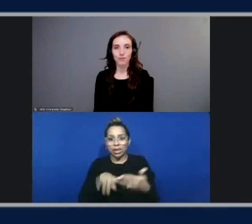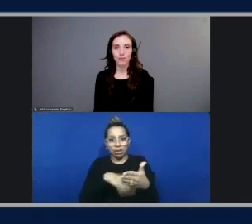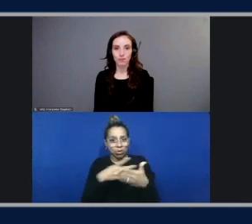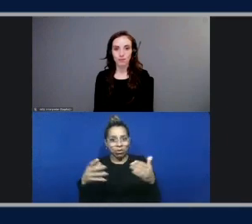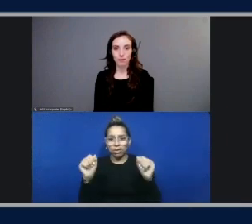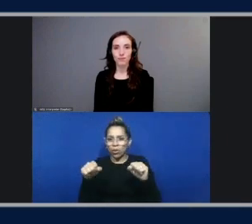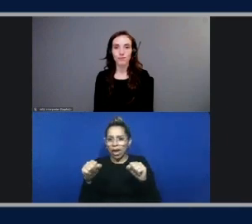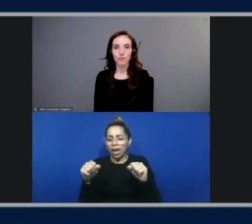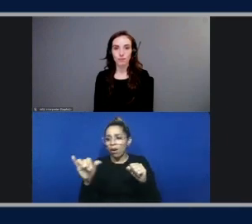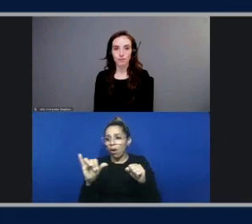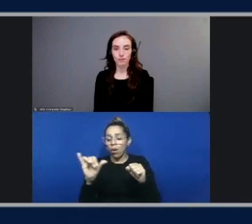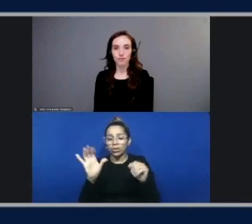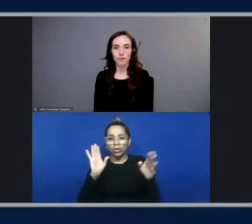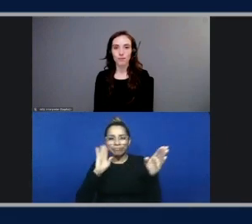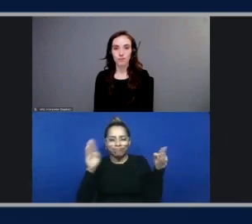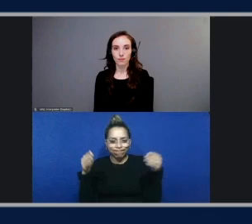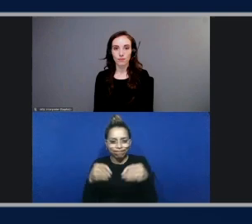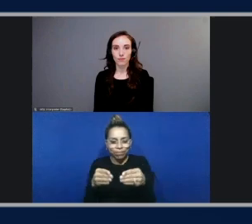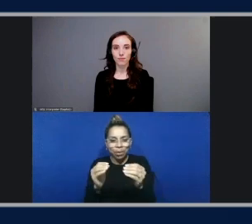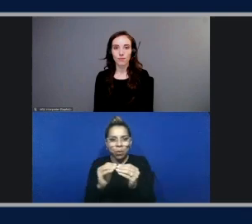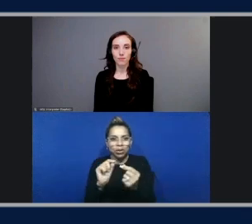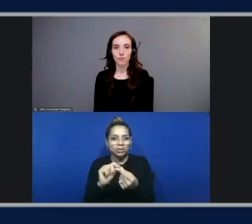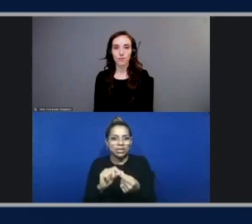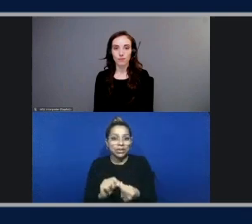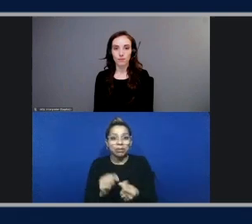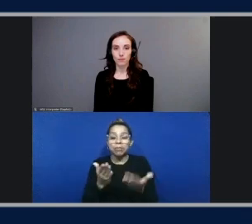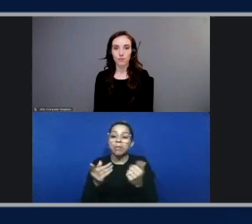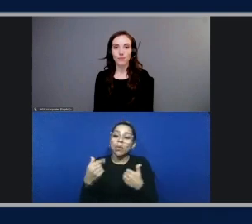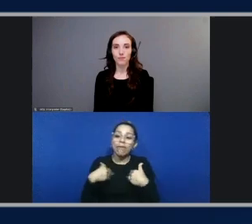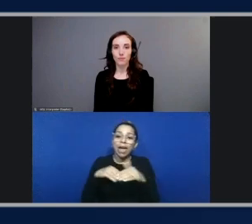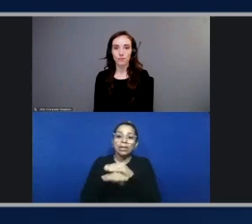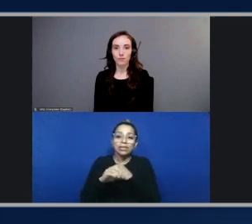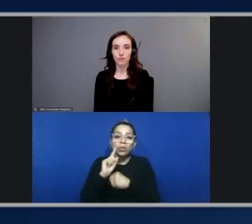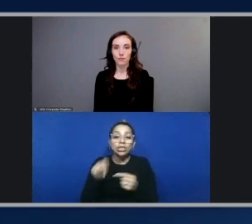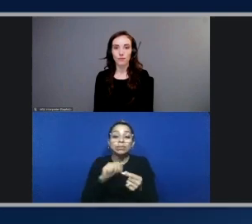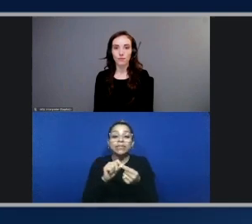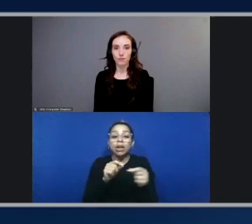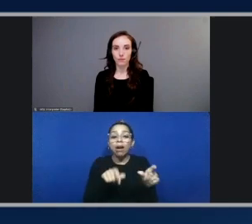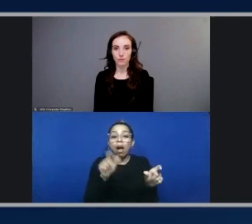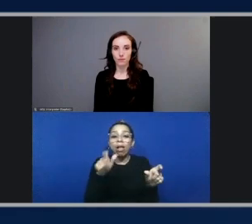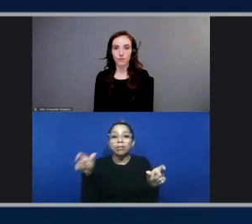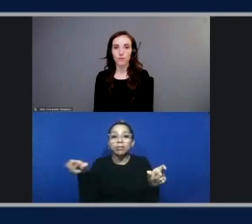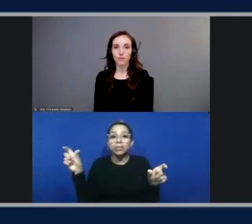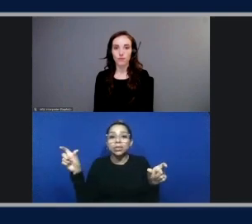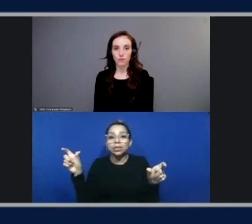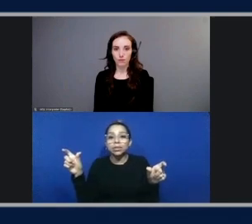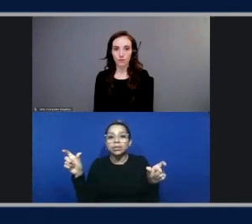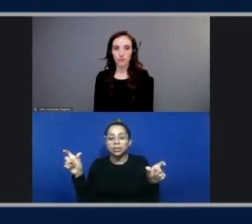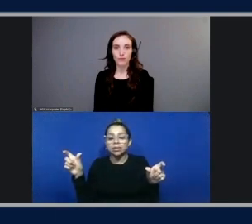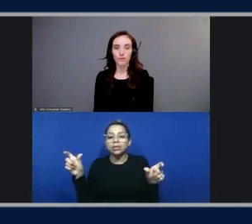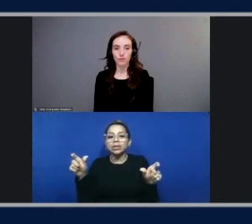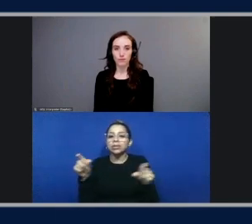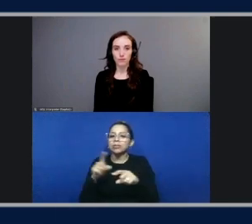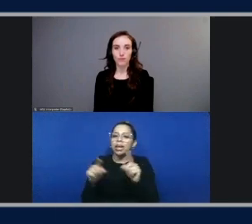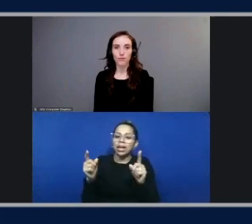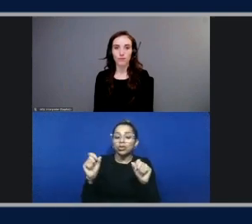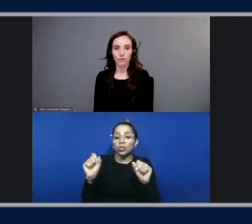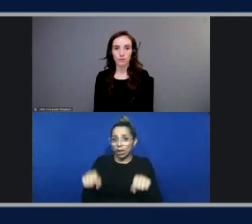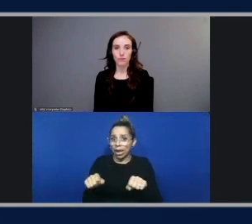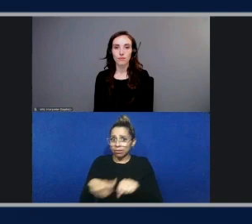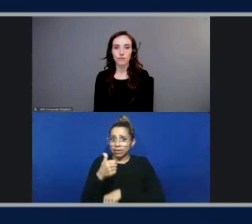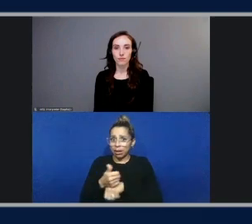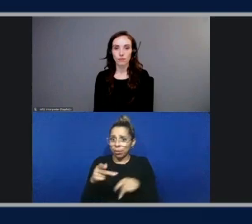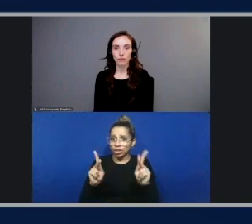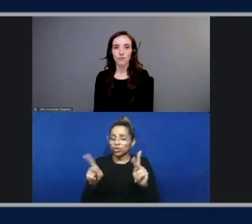even fine-grained, saying you can have access to specific columns, or you can say you can have access to everything except